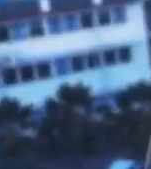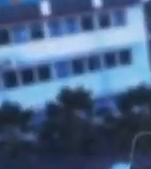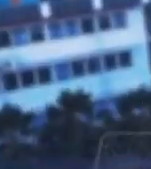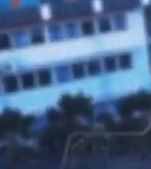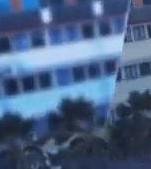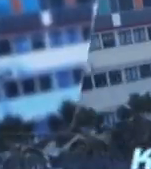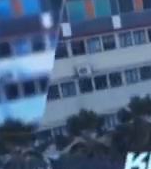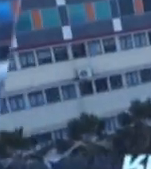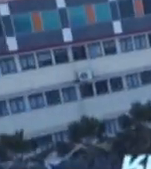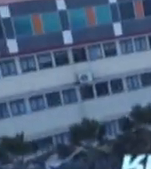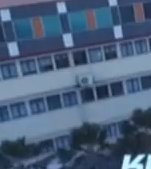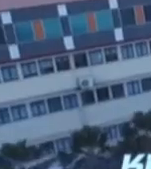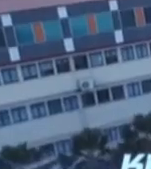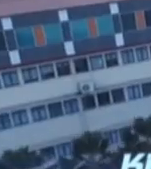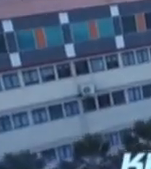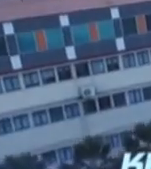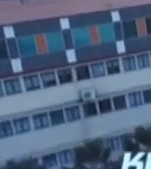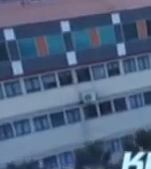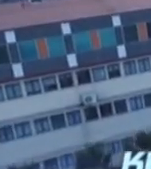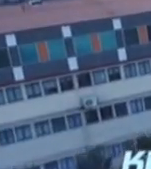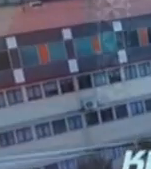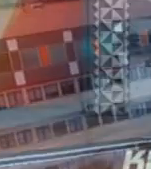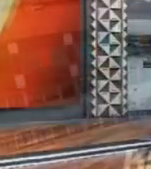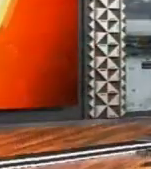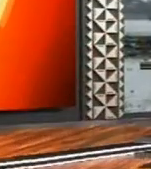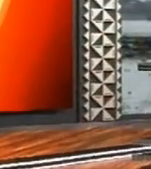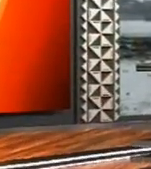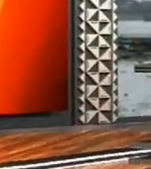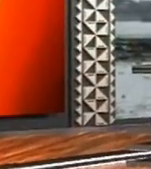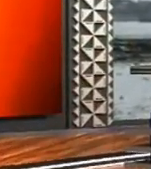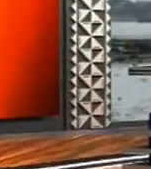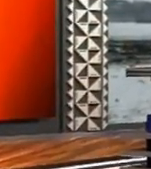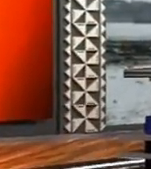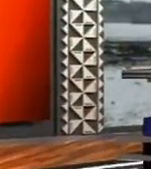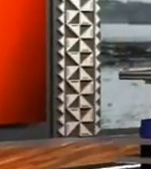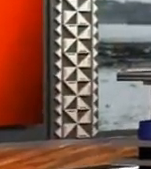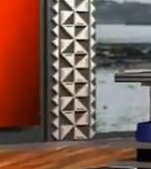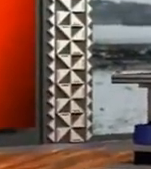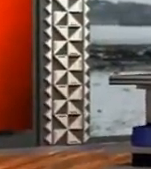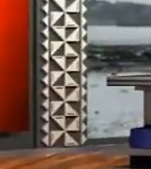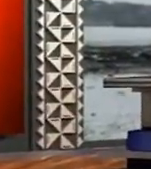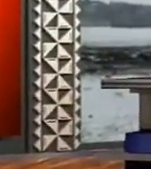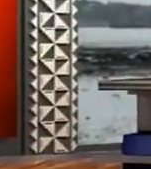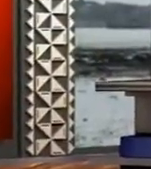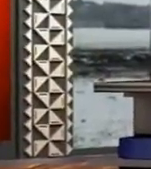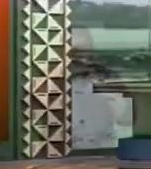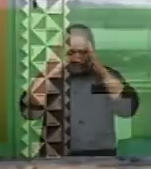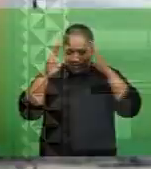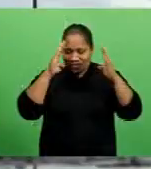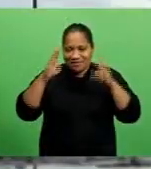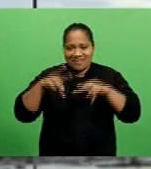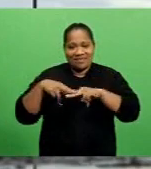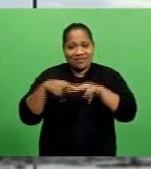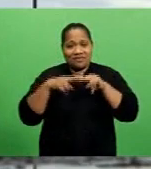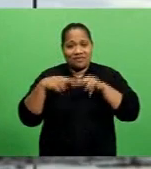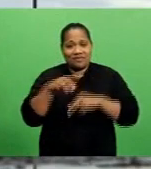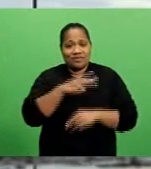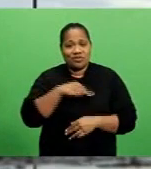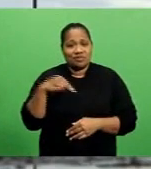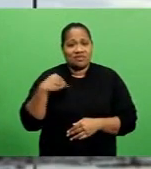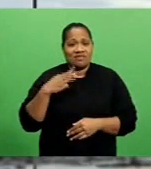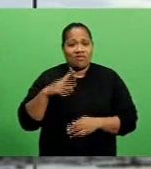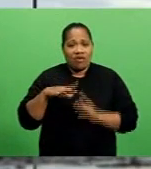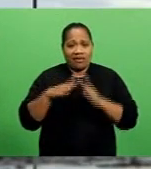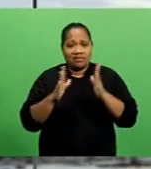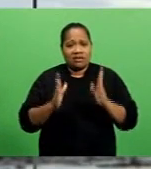From the studios of FBC Suva, Edwin Nunn. Bulavanaka, Fiji. Minister for Housing Premila Kumar